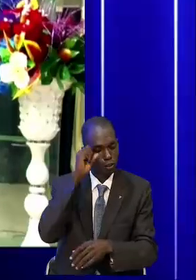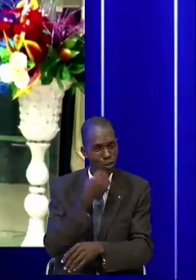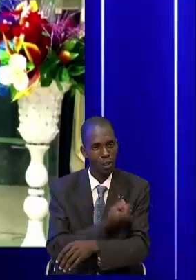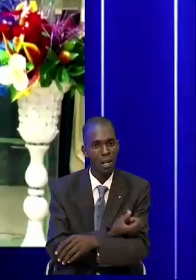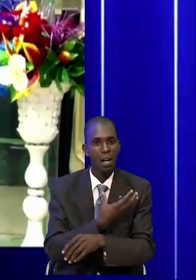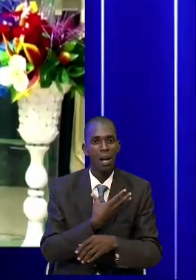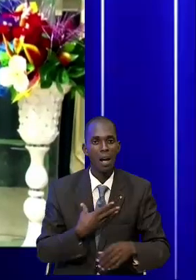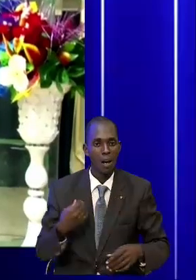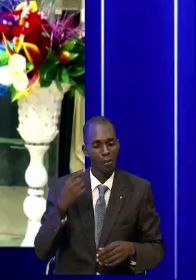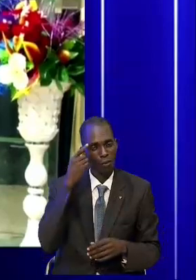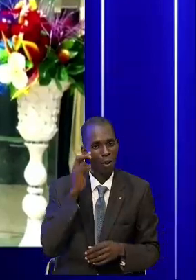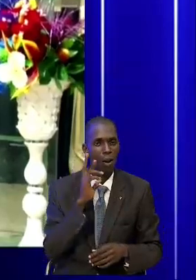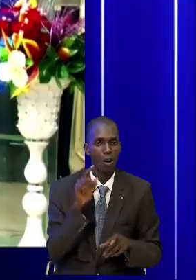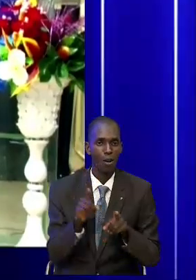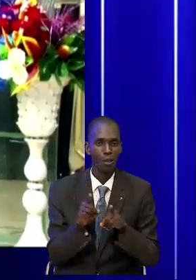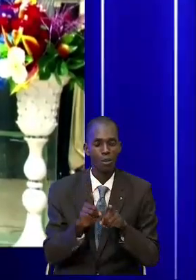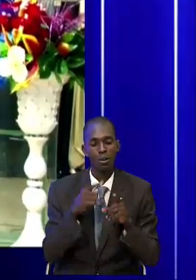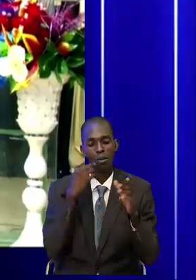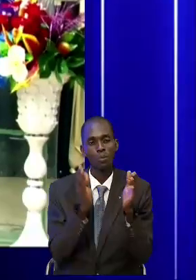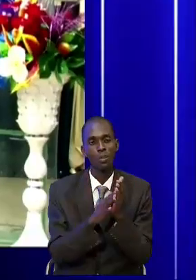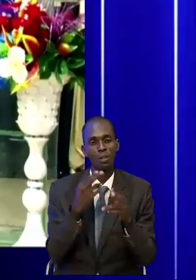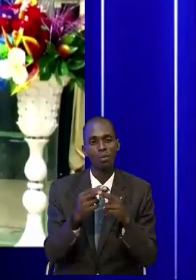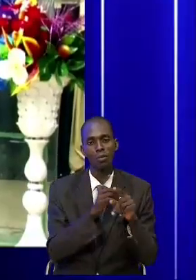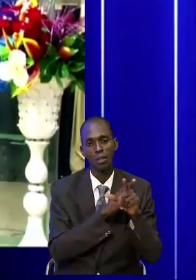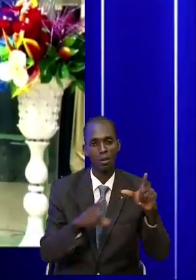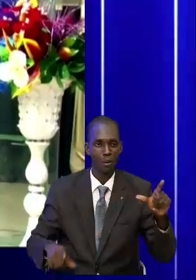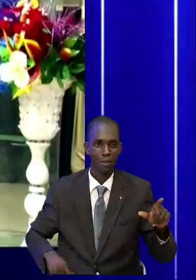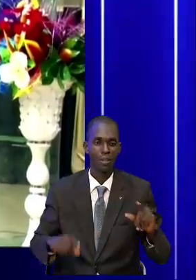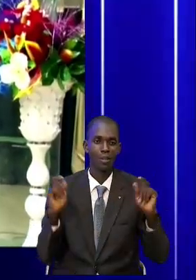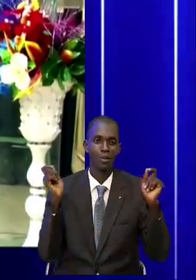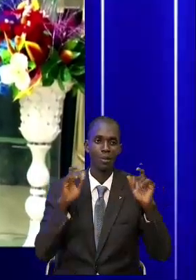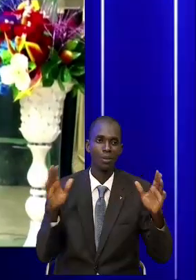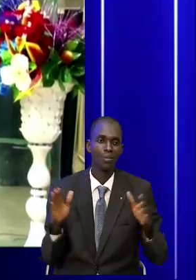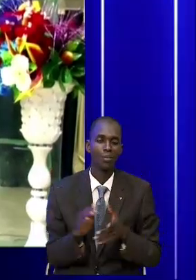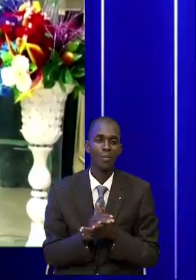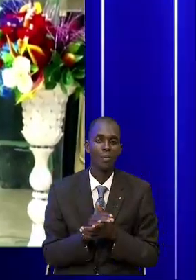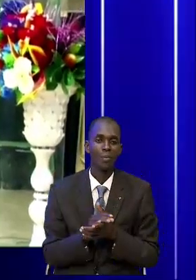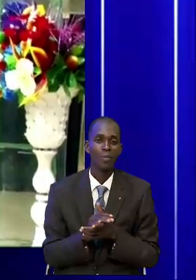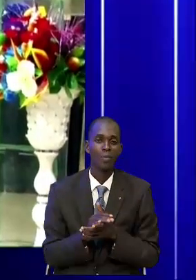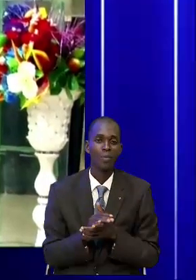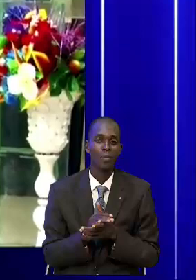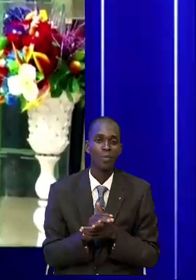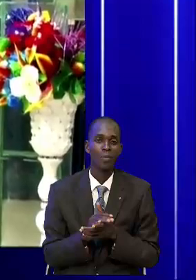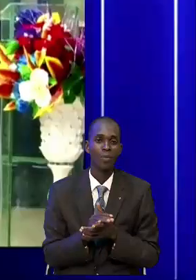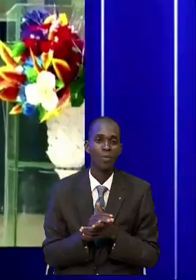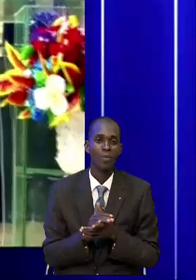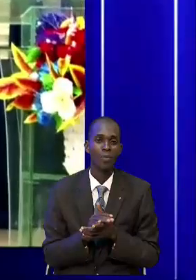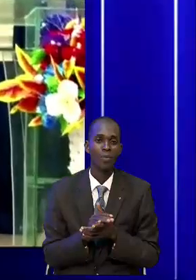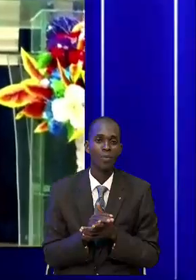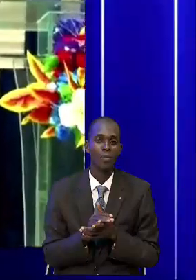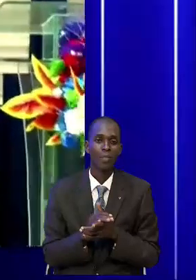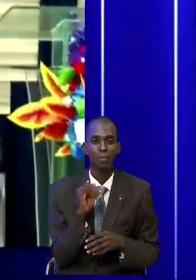me. He done for my daughter, he done for my son, and he done for me. Praise the name of the